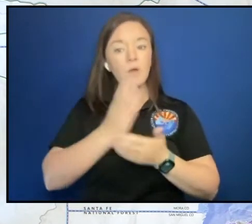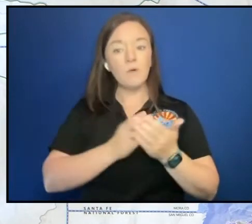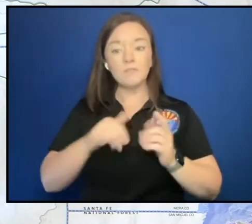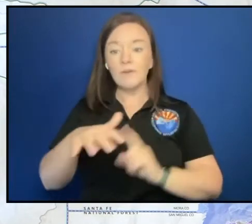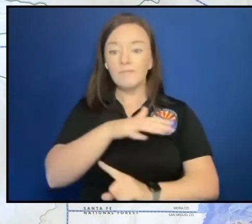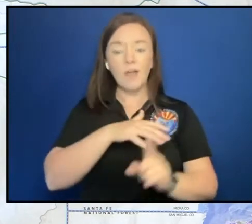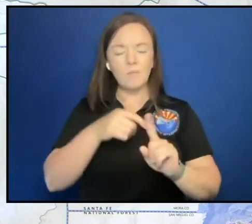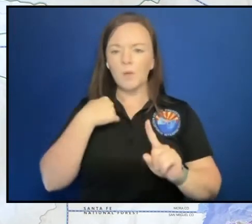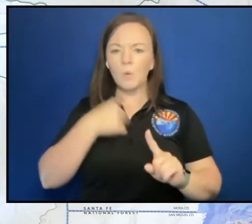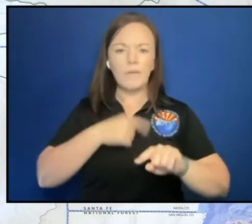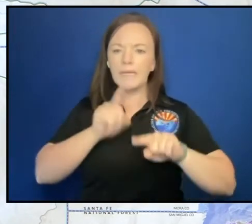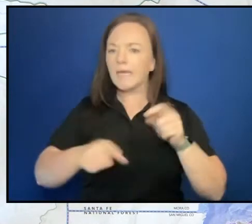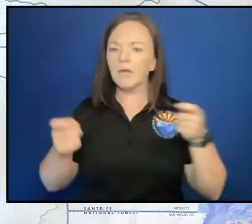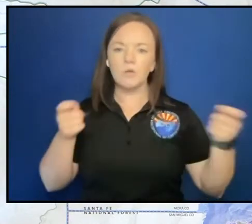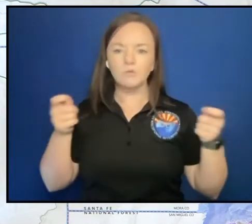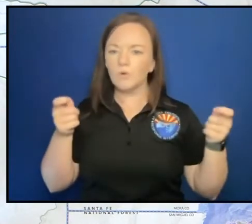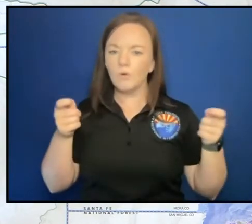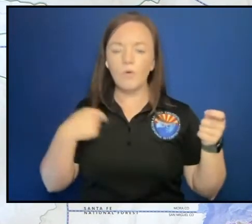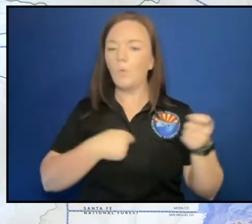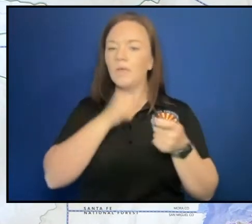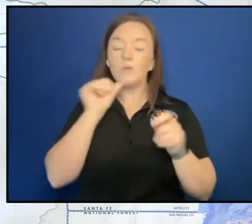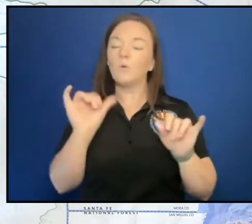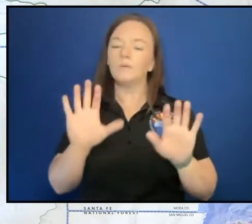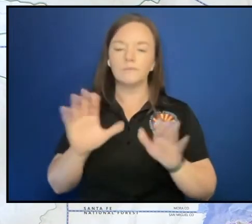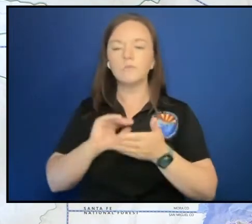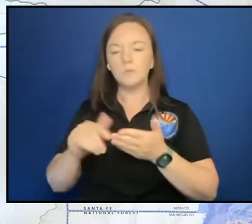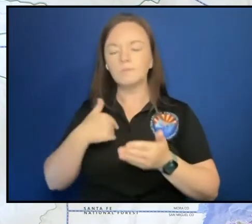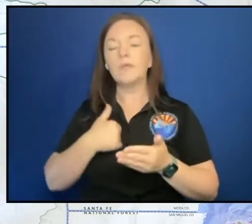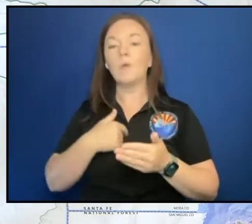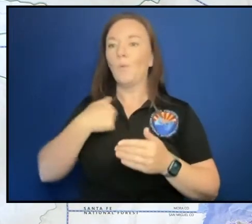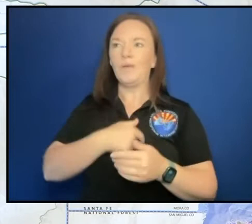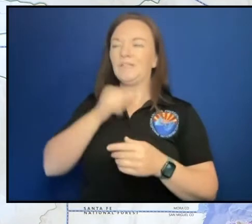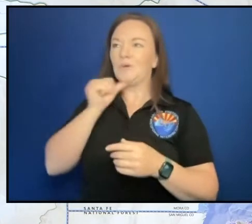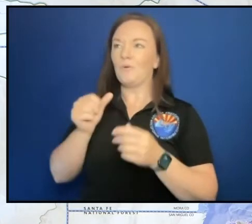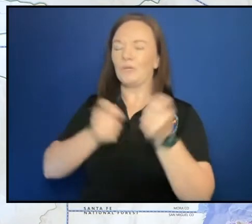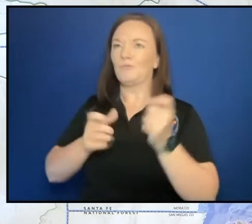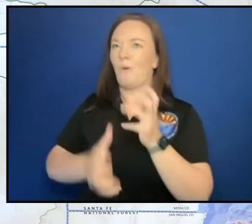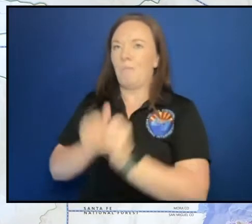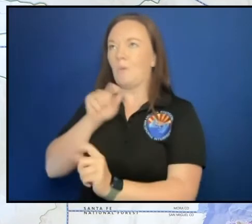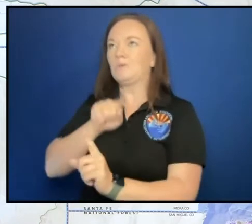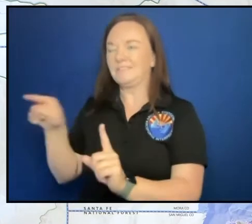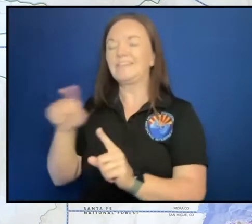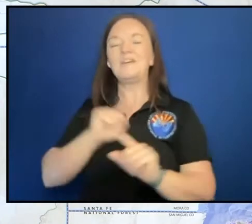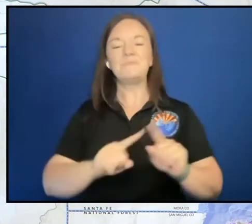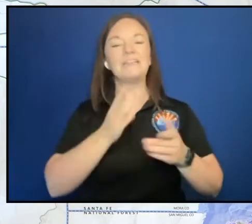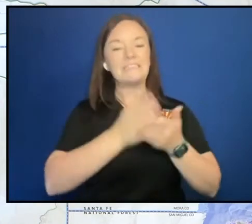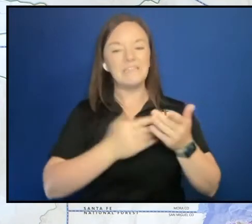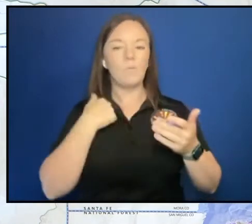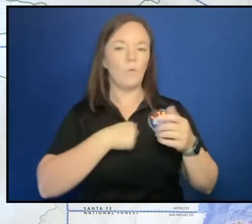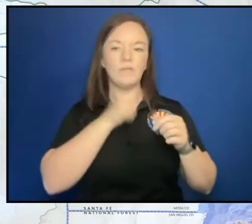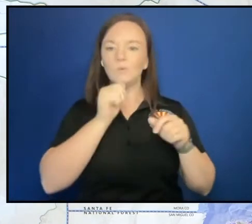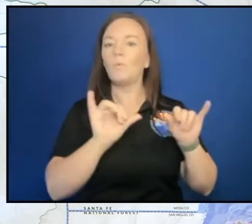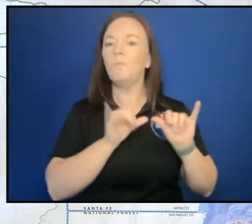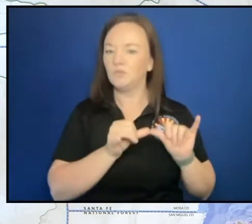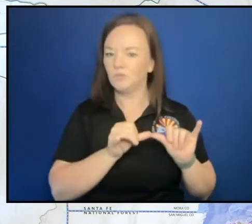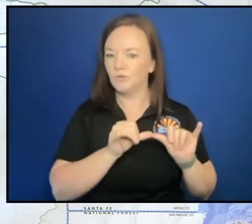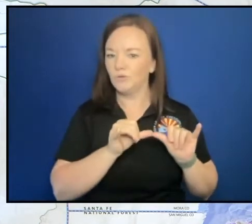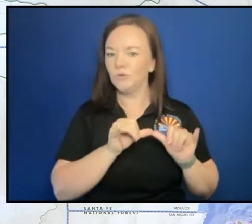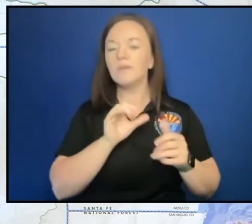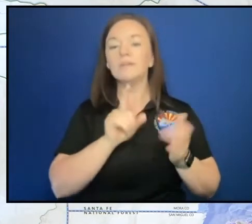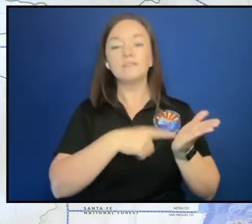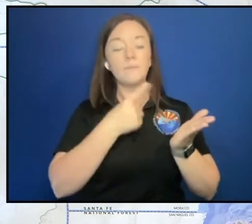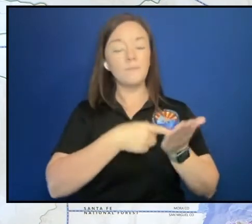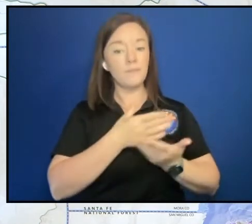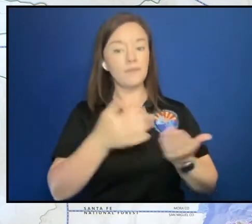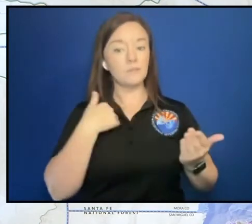control, or that we don't measure. I beg your pardon. A lot of it that we don't control. And those sometimes are more influential than the things that we do